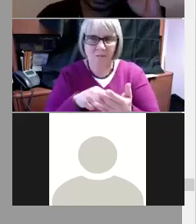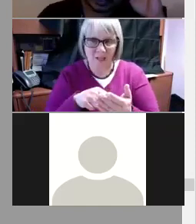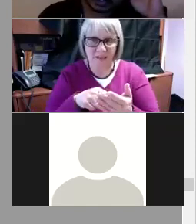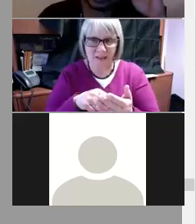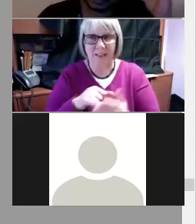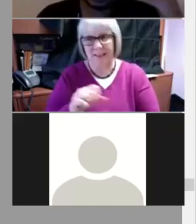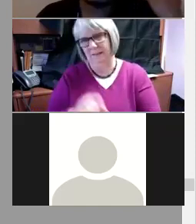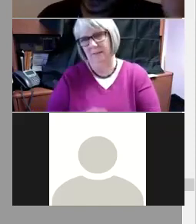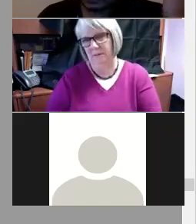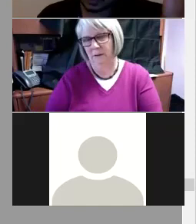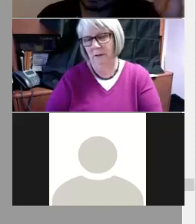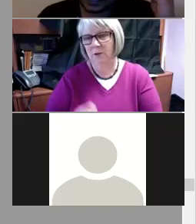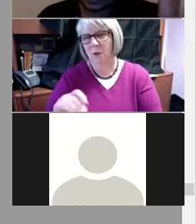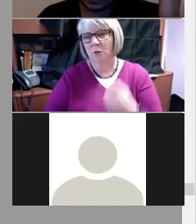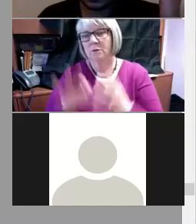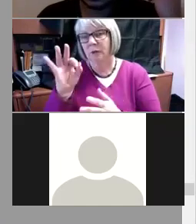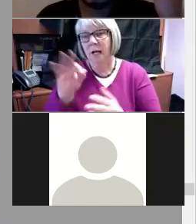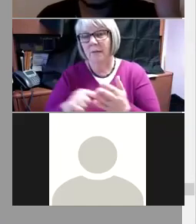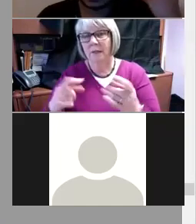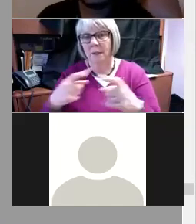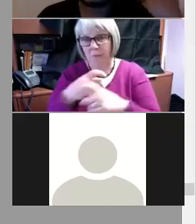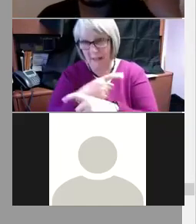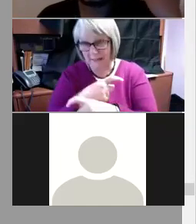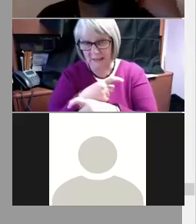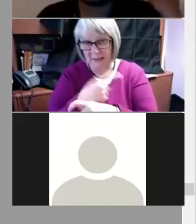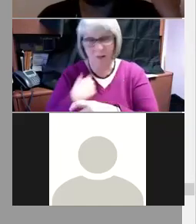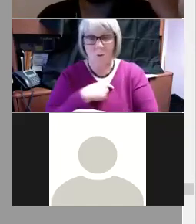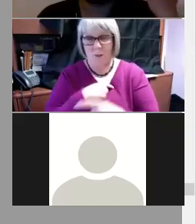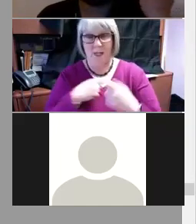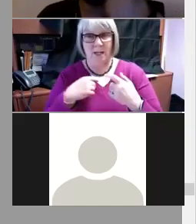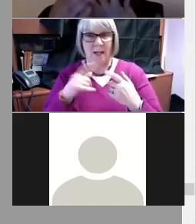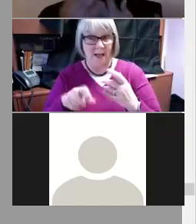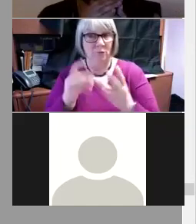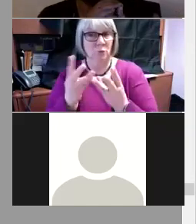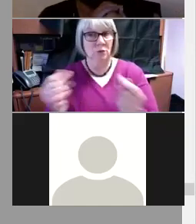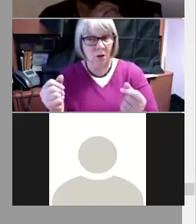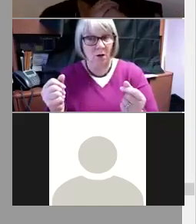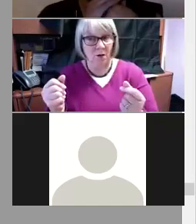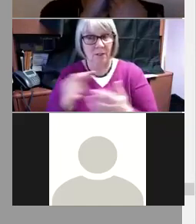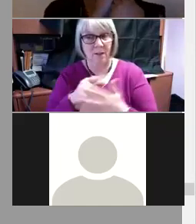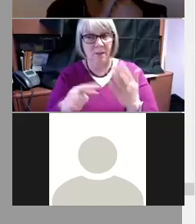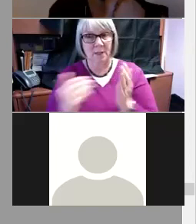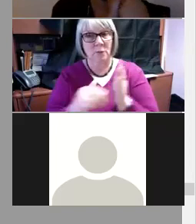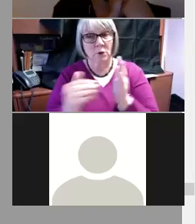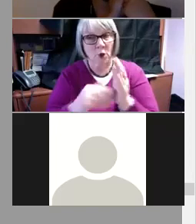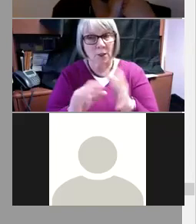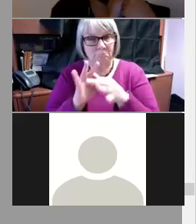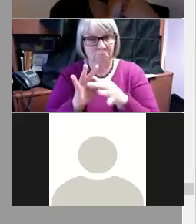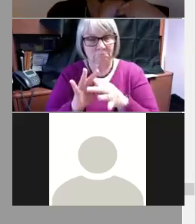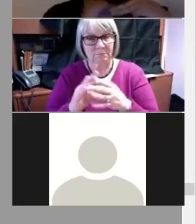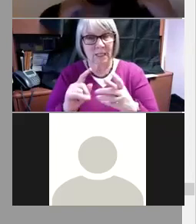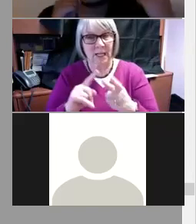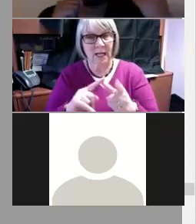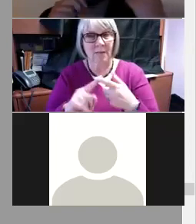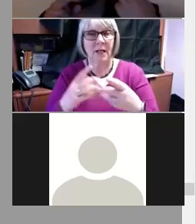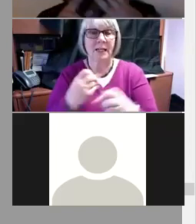is. So in order to find the complexity, we have to solve these recurrence relations and get the actual